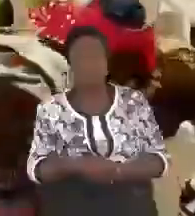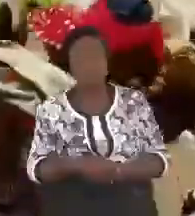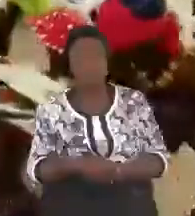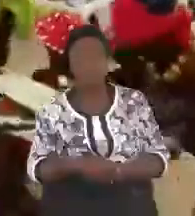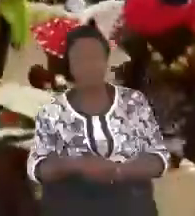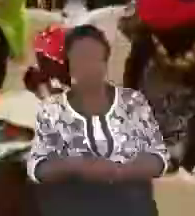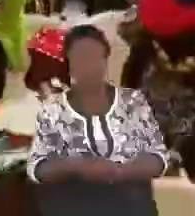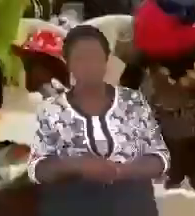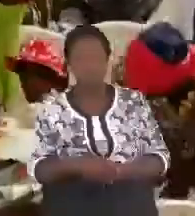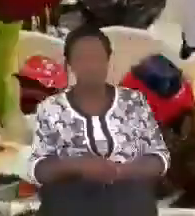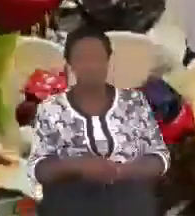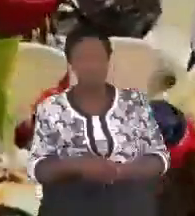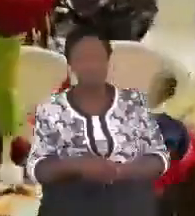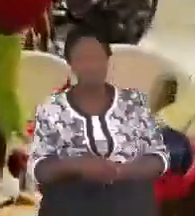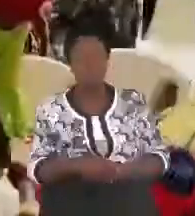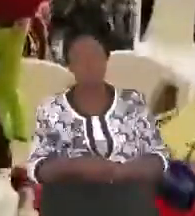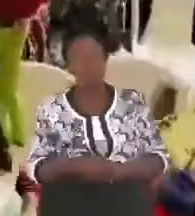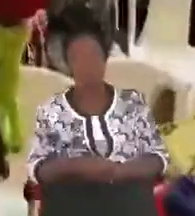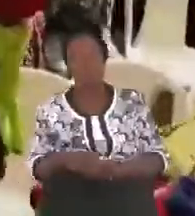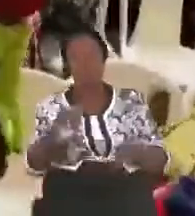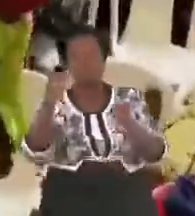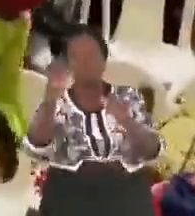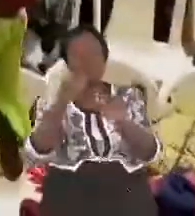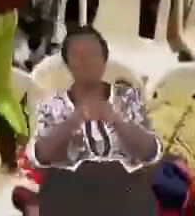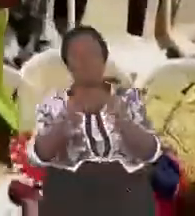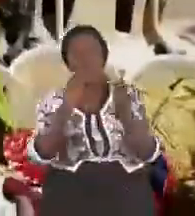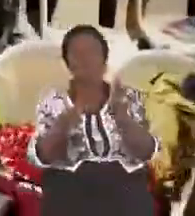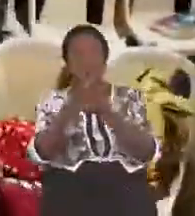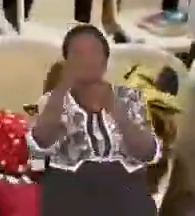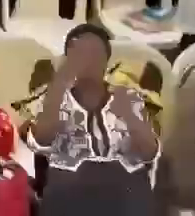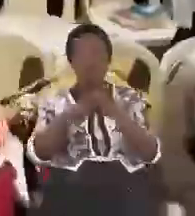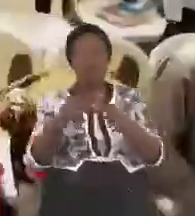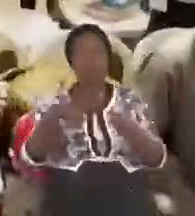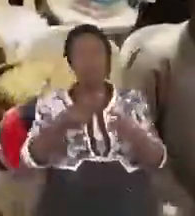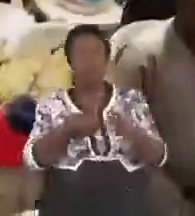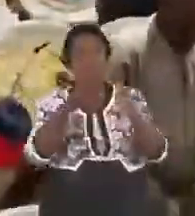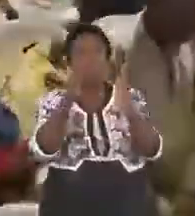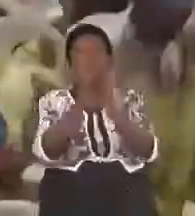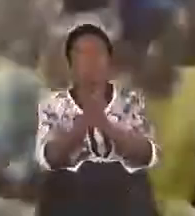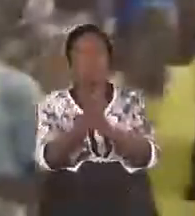In Jesus' name we pray.